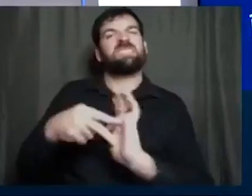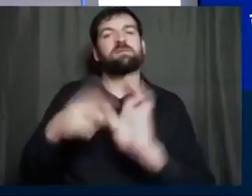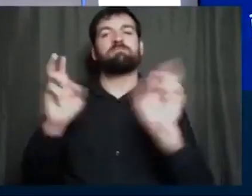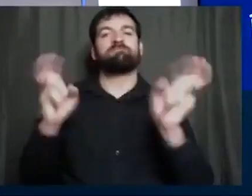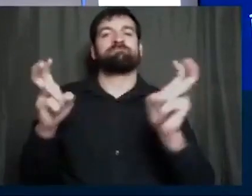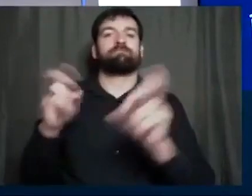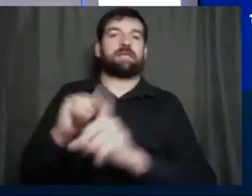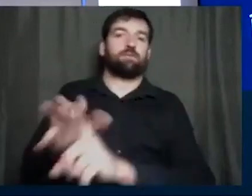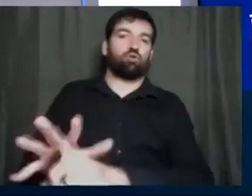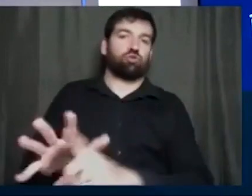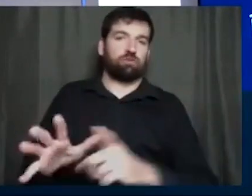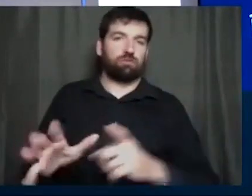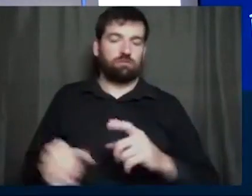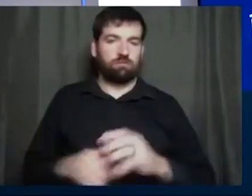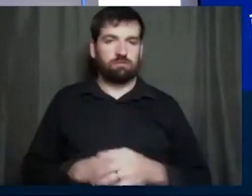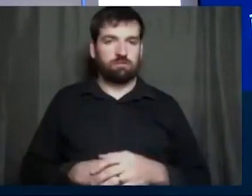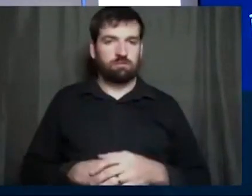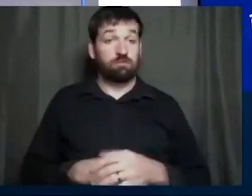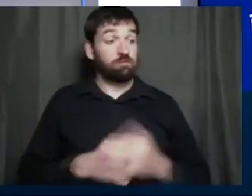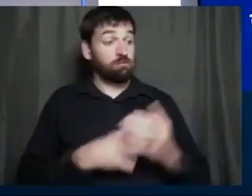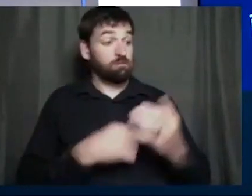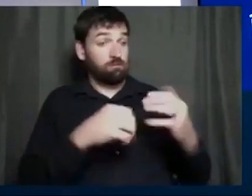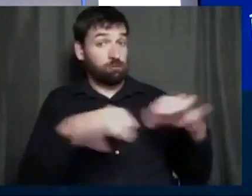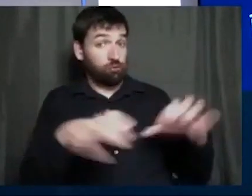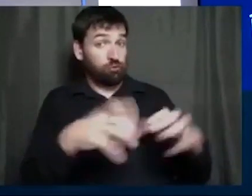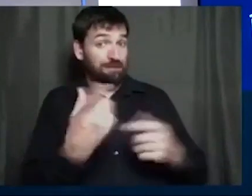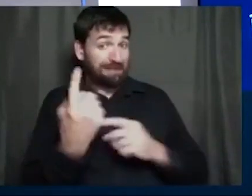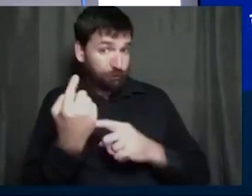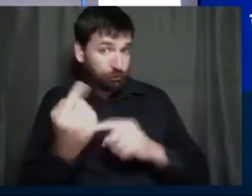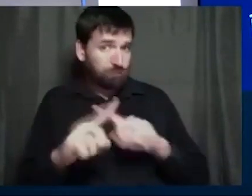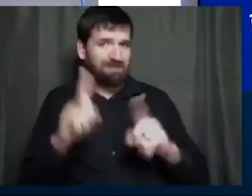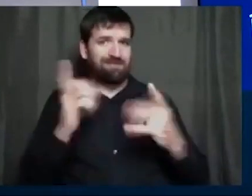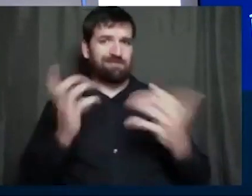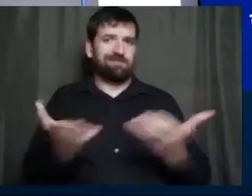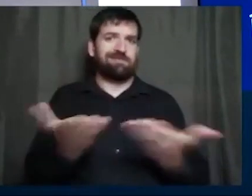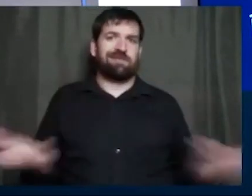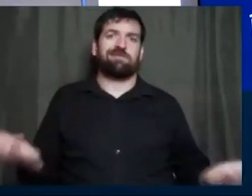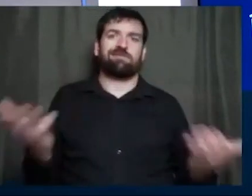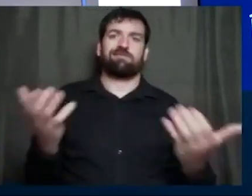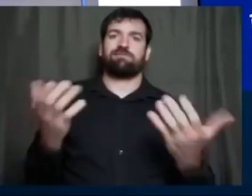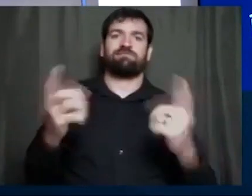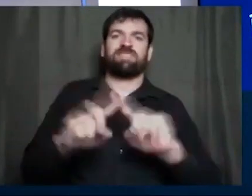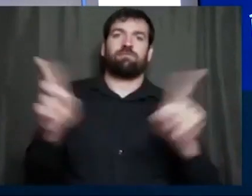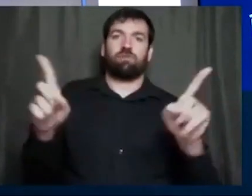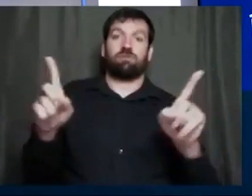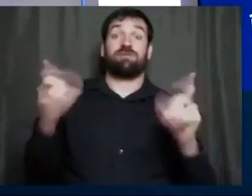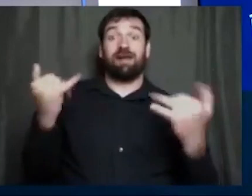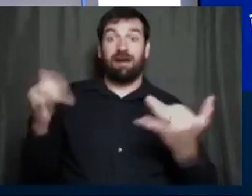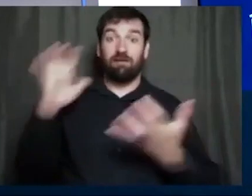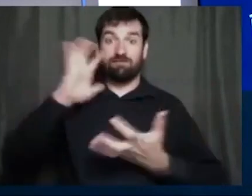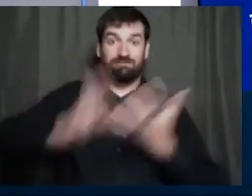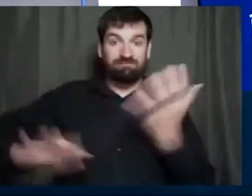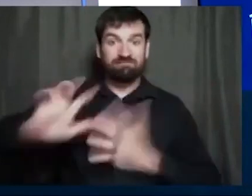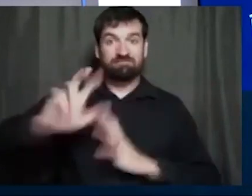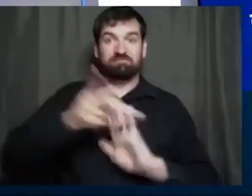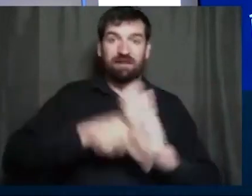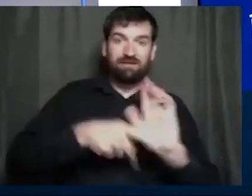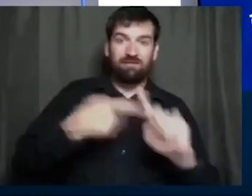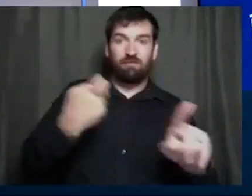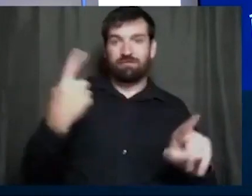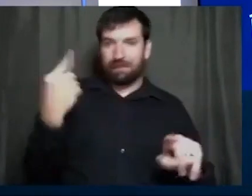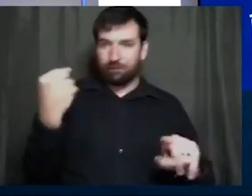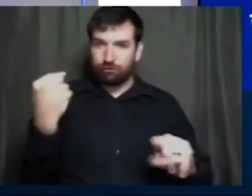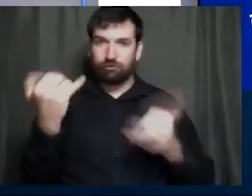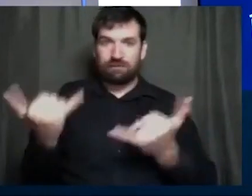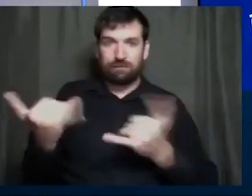want to go back to what we knew last year, but things are different, and I think people are kind of intertwining the policies from last year with this year, and then